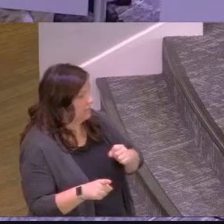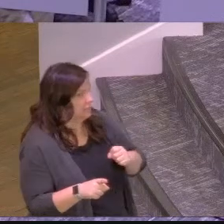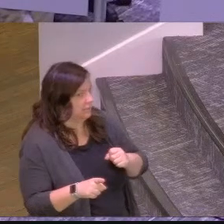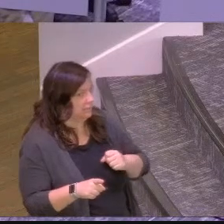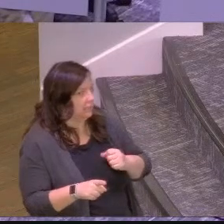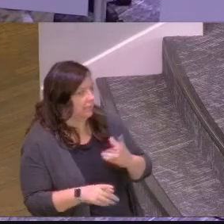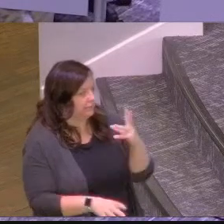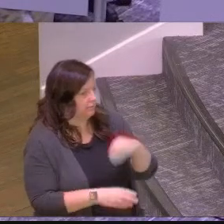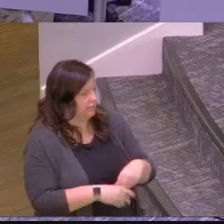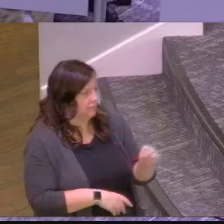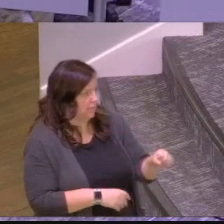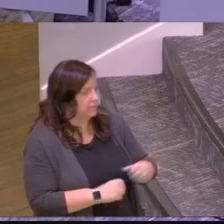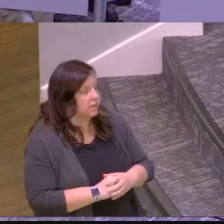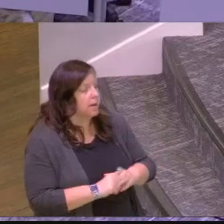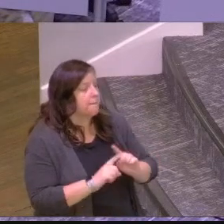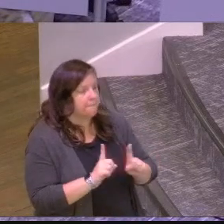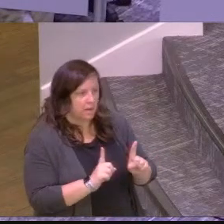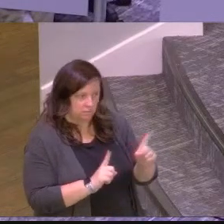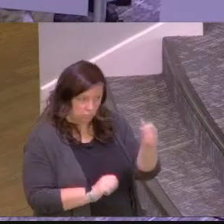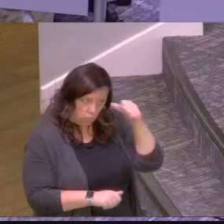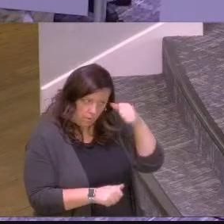mind, for that